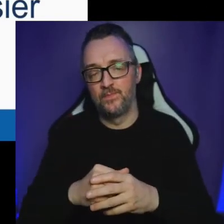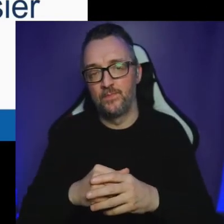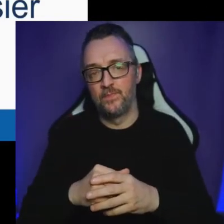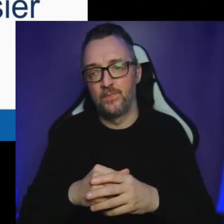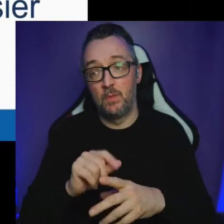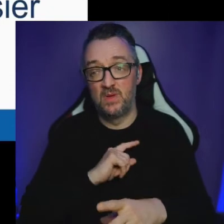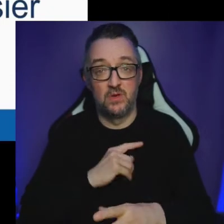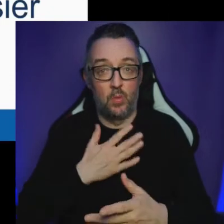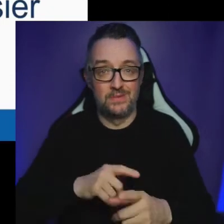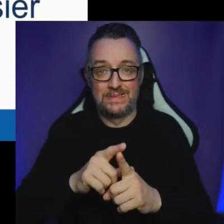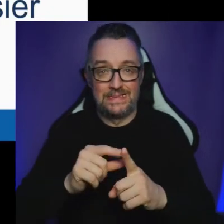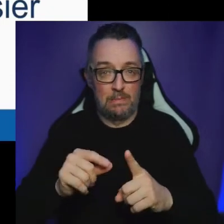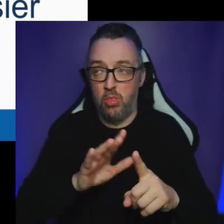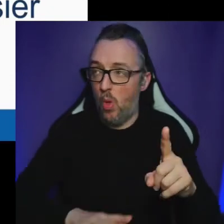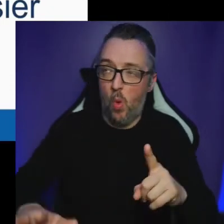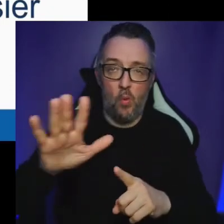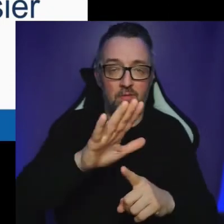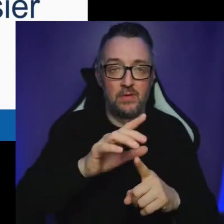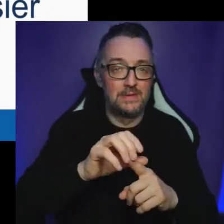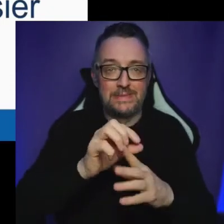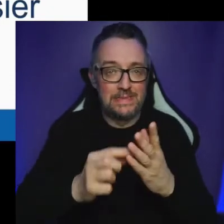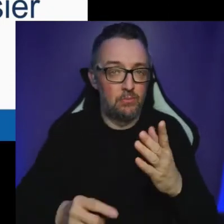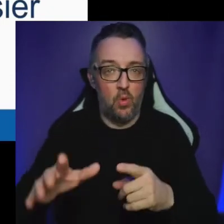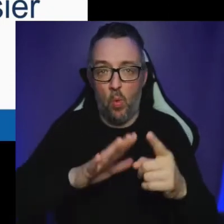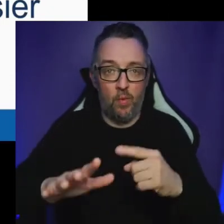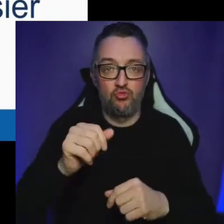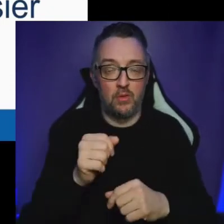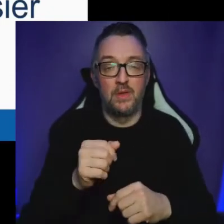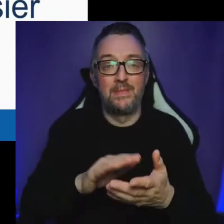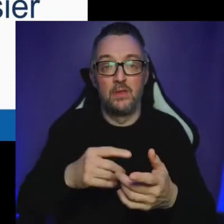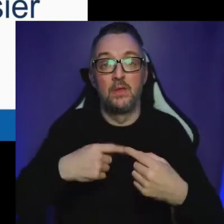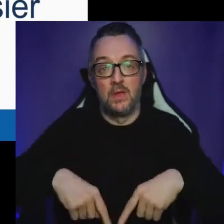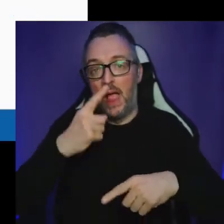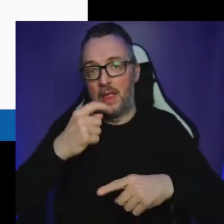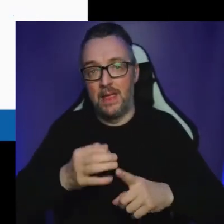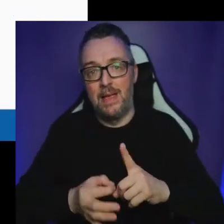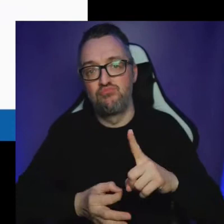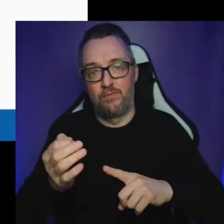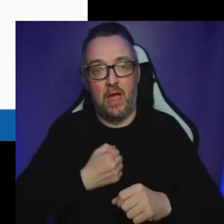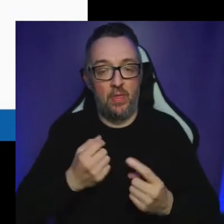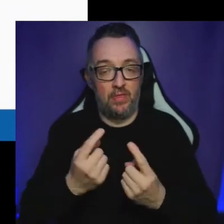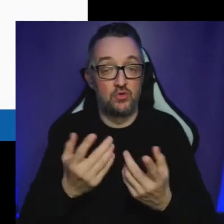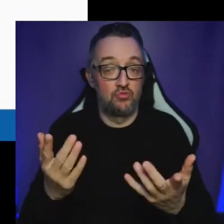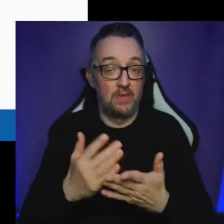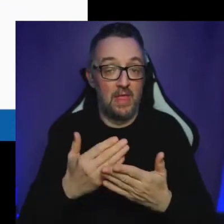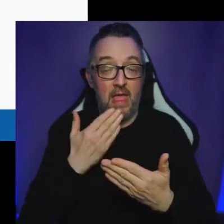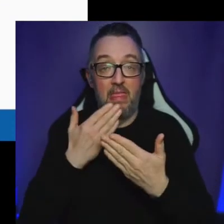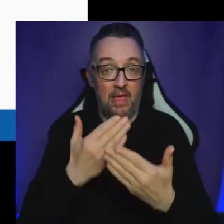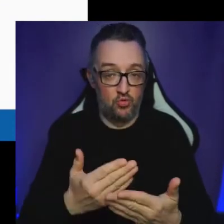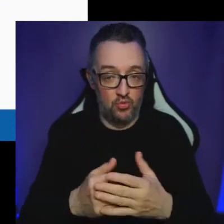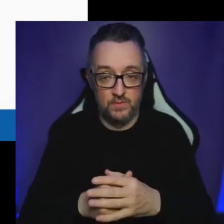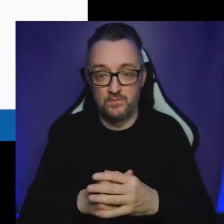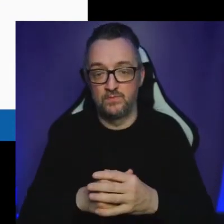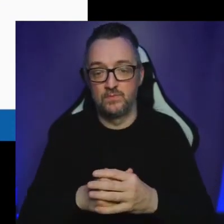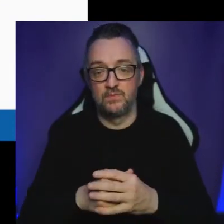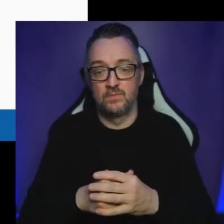disabled people across Scotland to basically make our stuff better. So thank you very much.